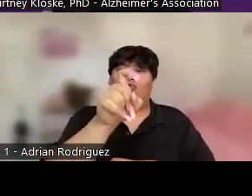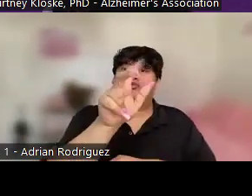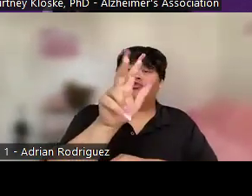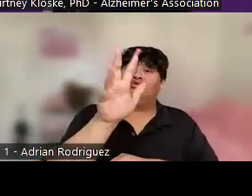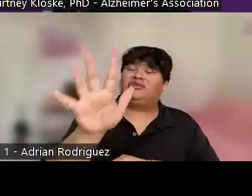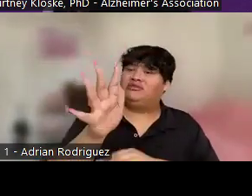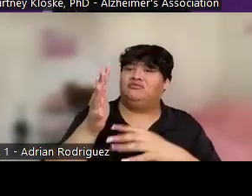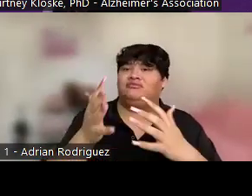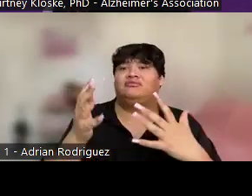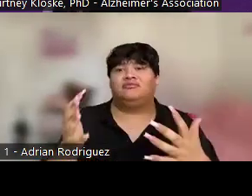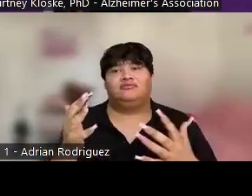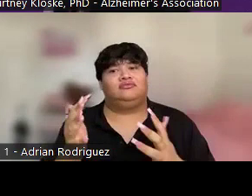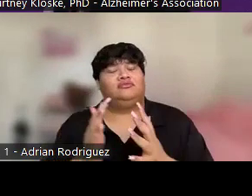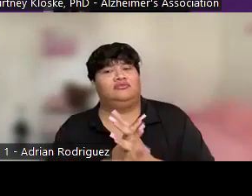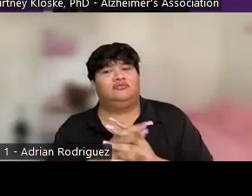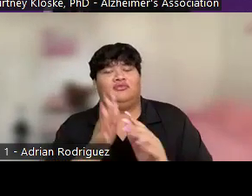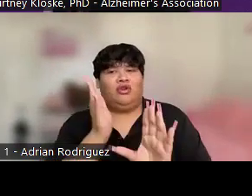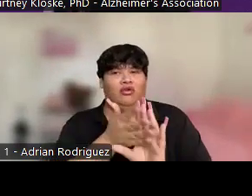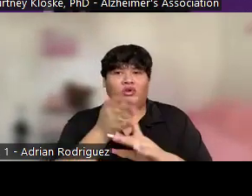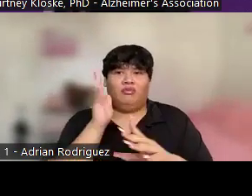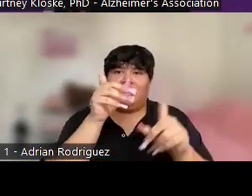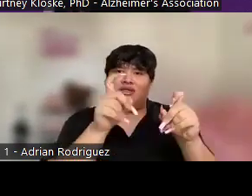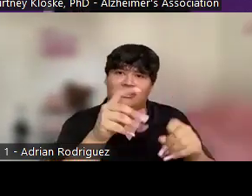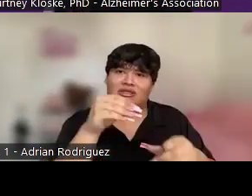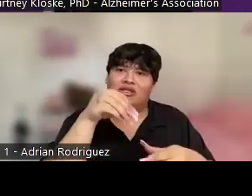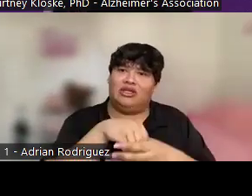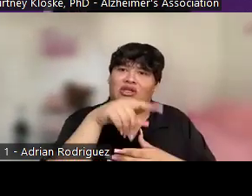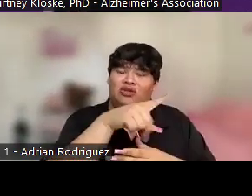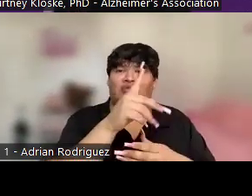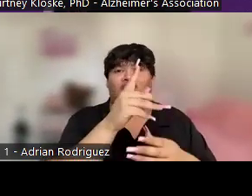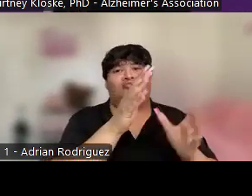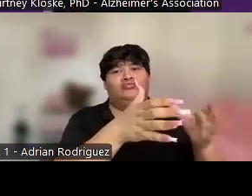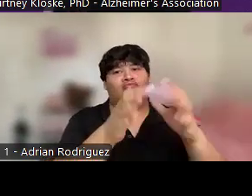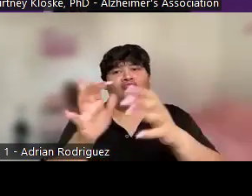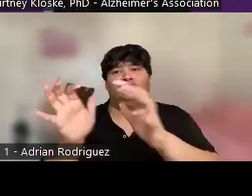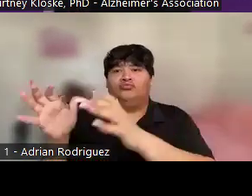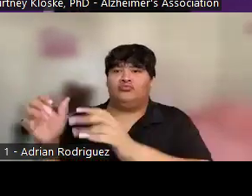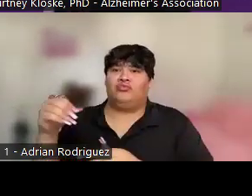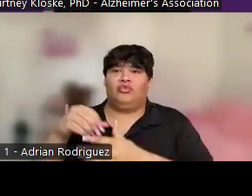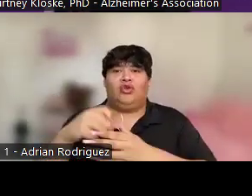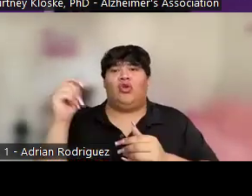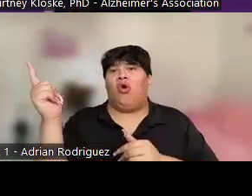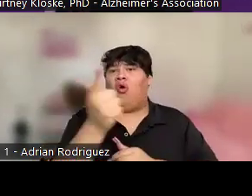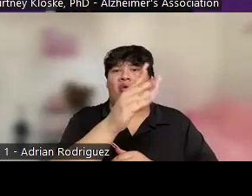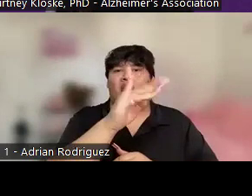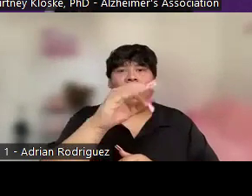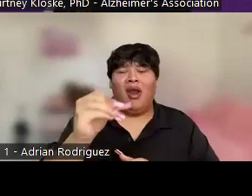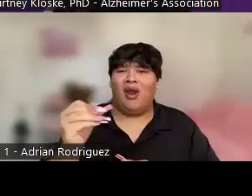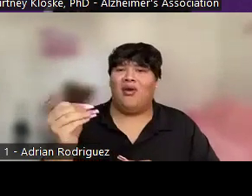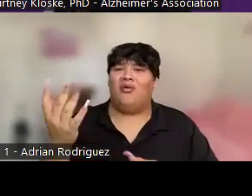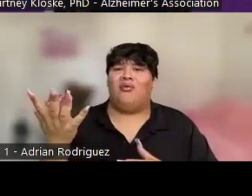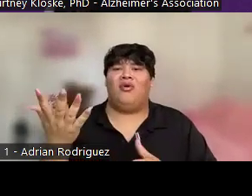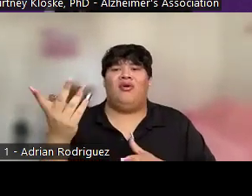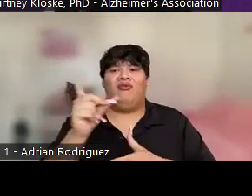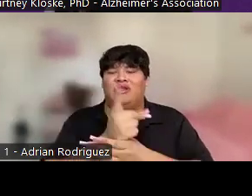unique therapies being tested in clinical trials, targeting all aspects of the biology of the disease, not just